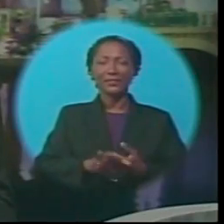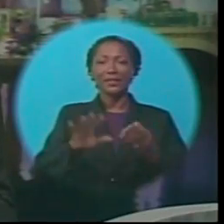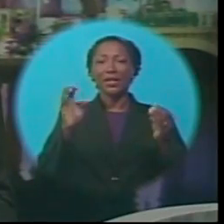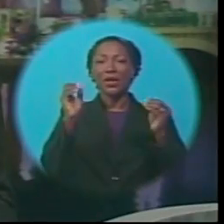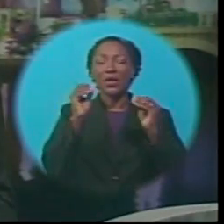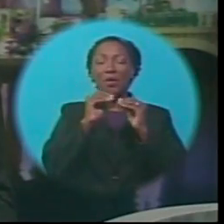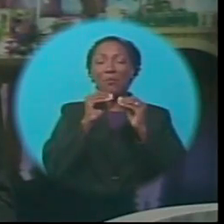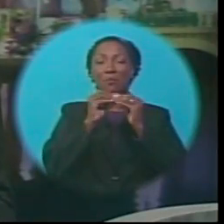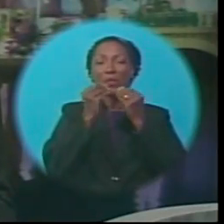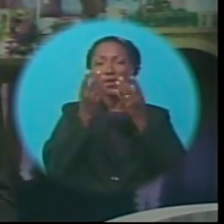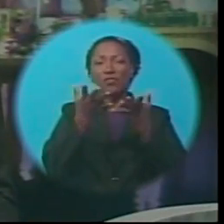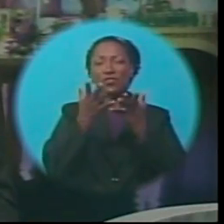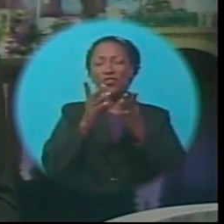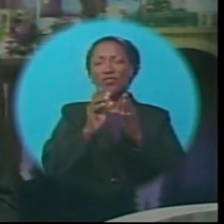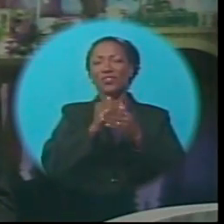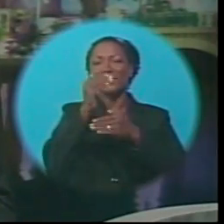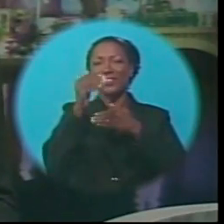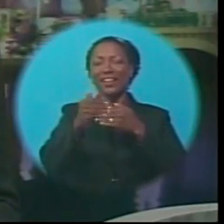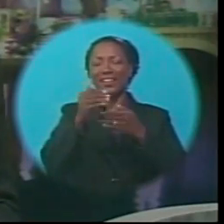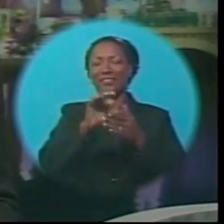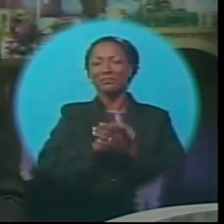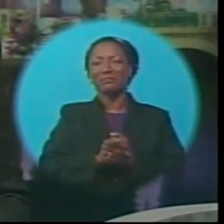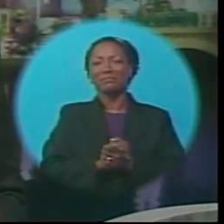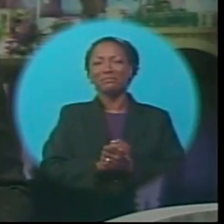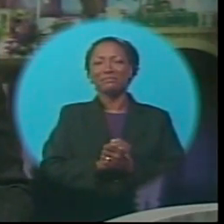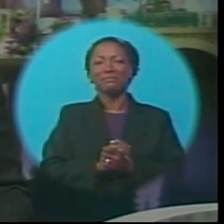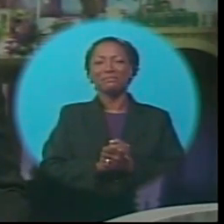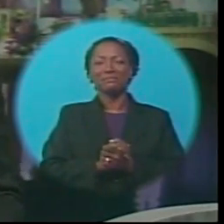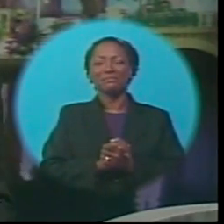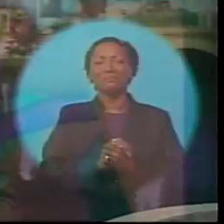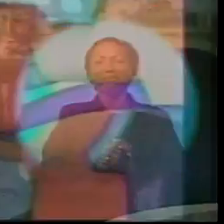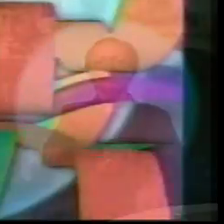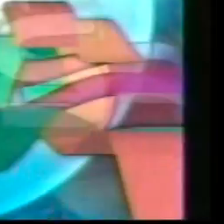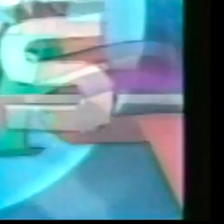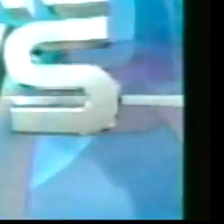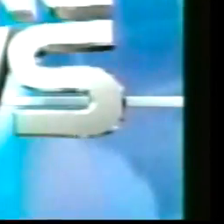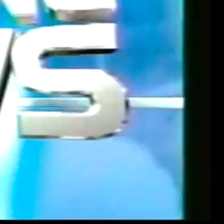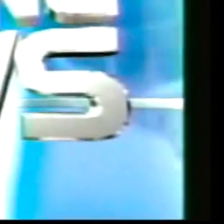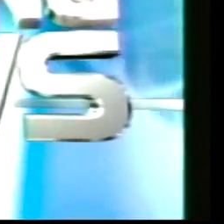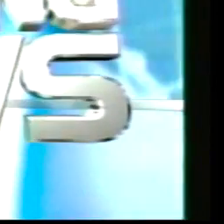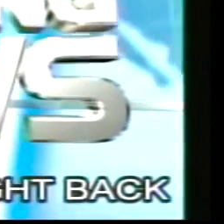And we'll have more news ahead in just a moment. Stay with us.